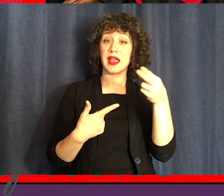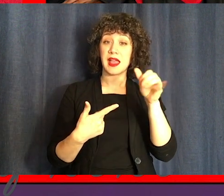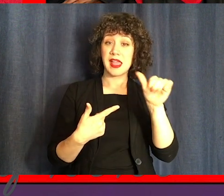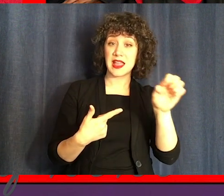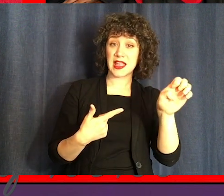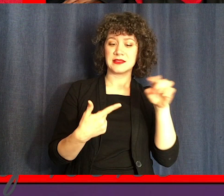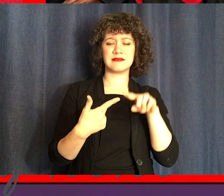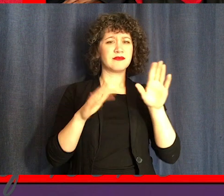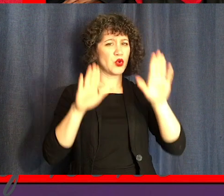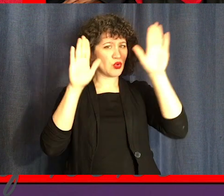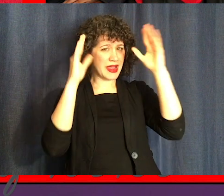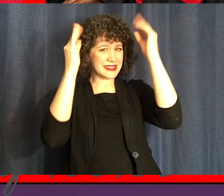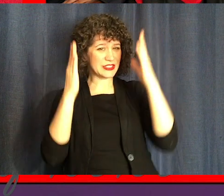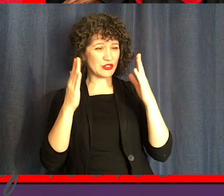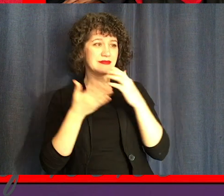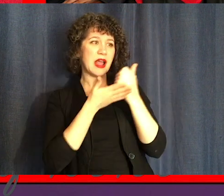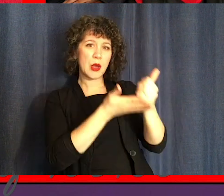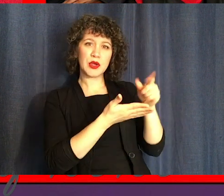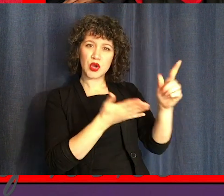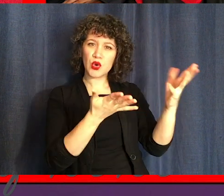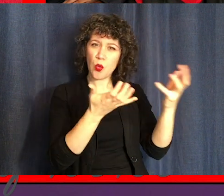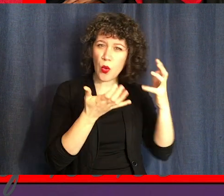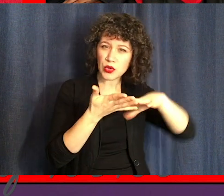great teacher and helping her want to learn.